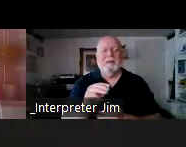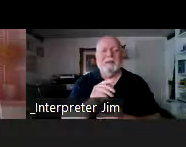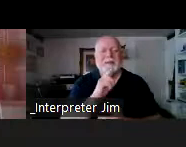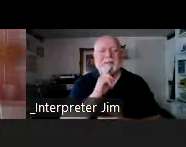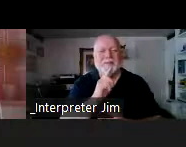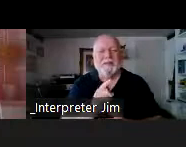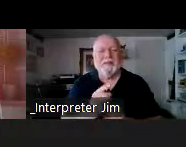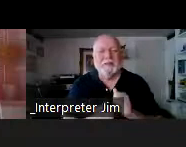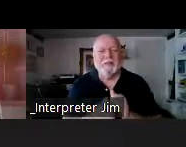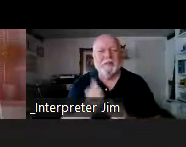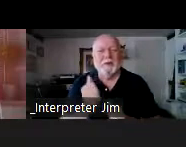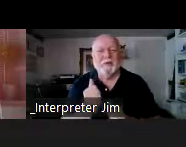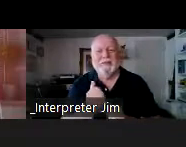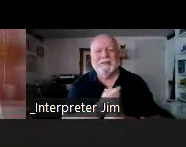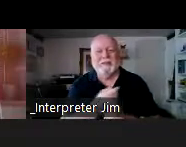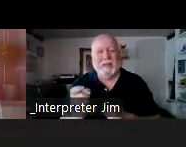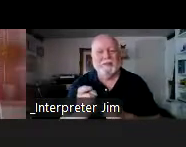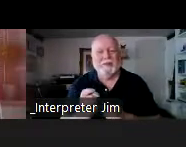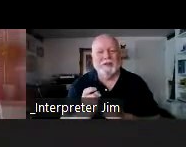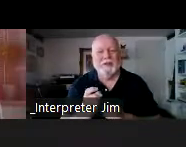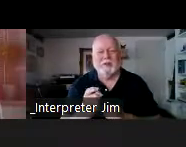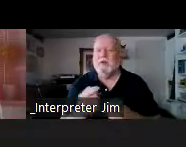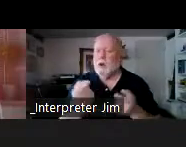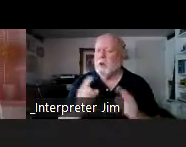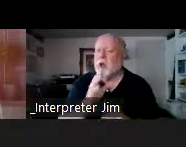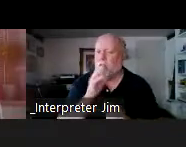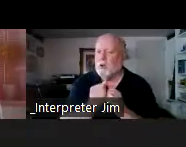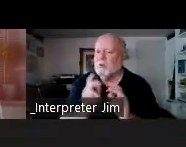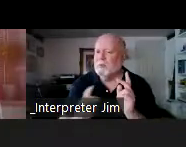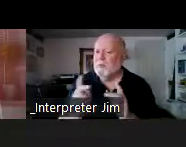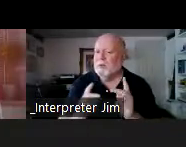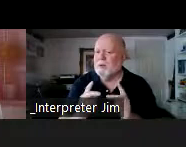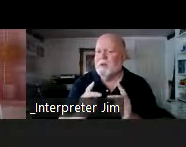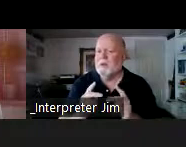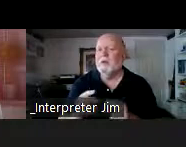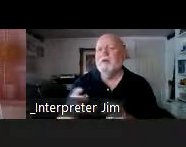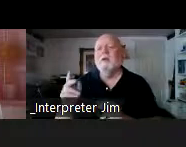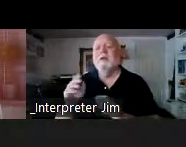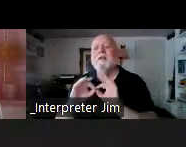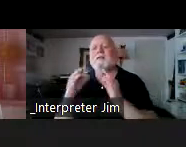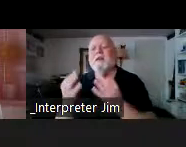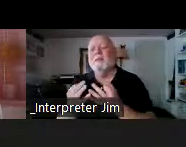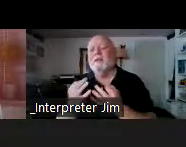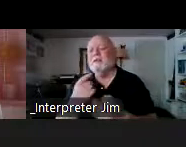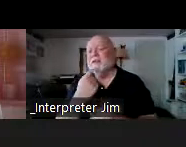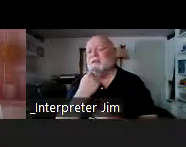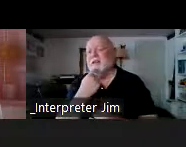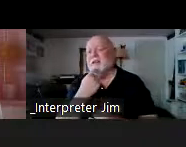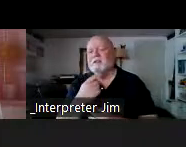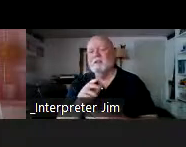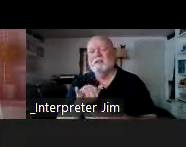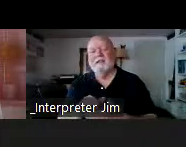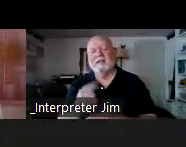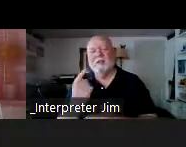that are still have family members and so forth. They talk about that criteria is the one that gets them and their family